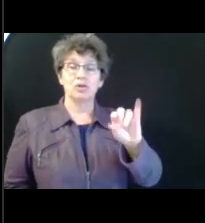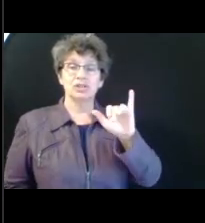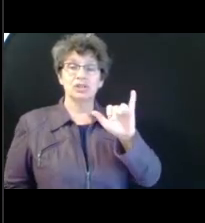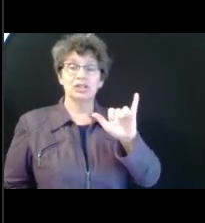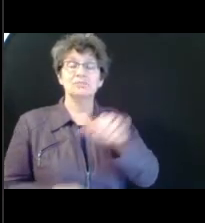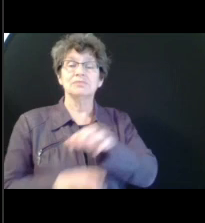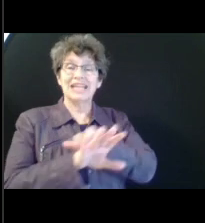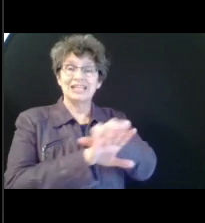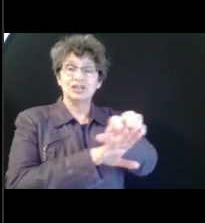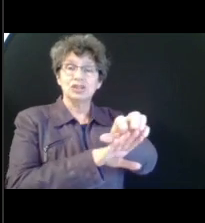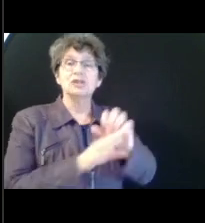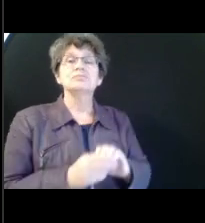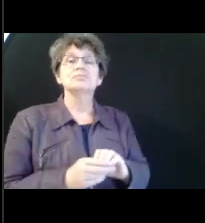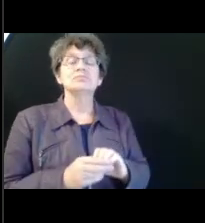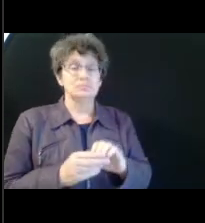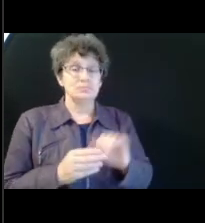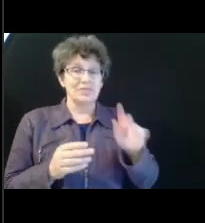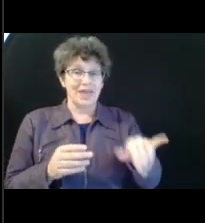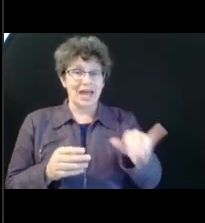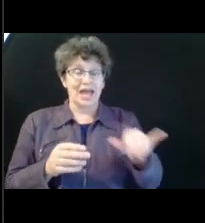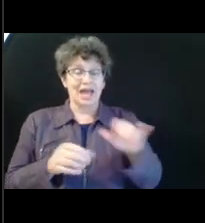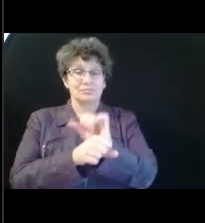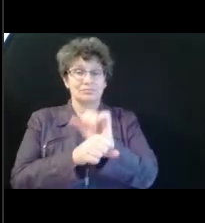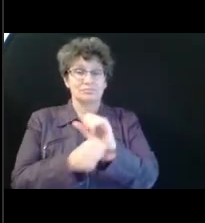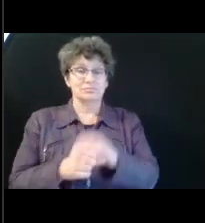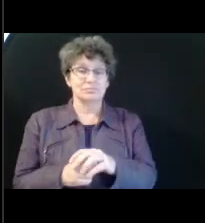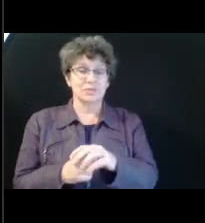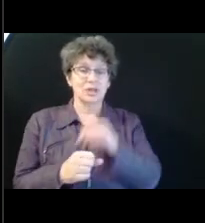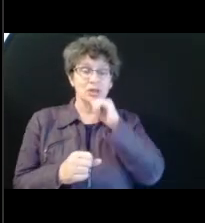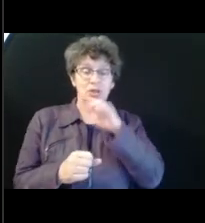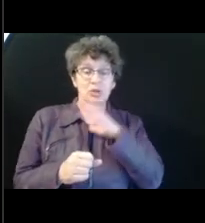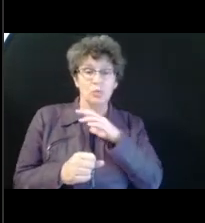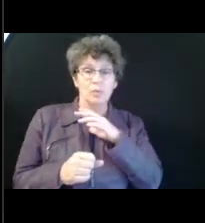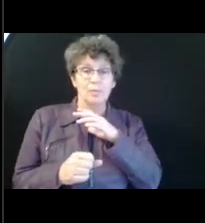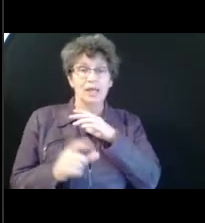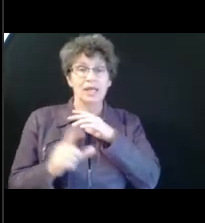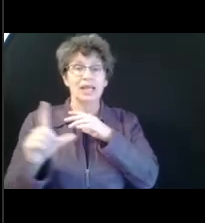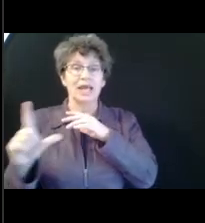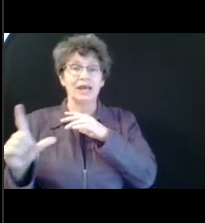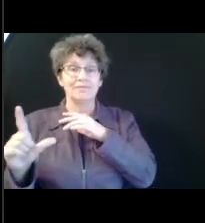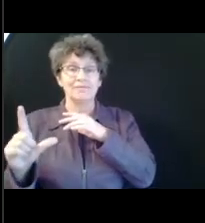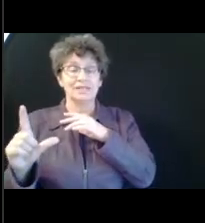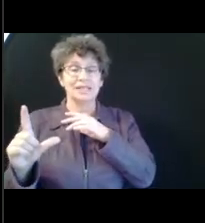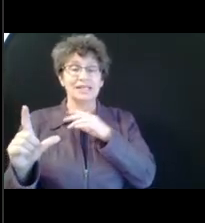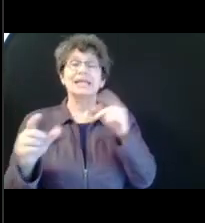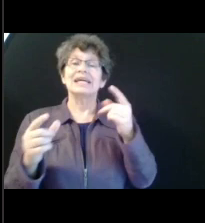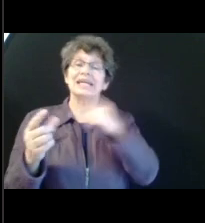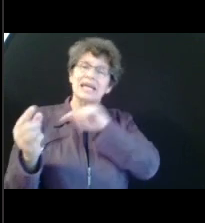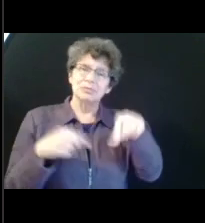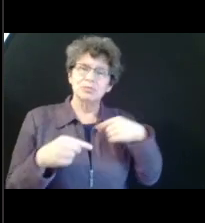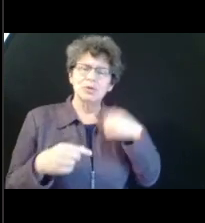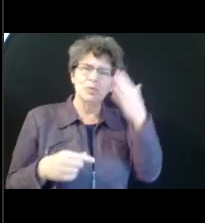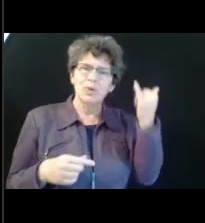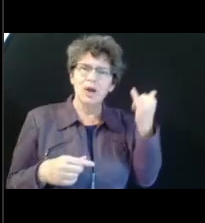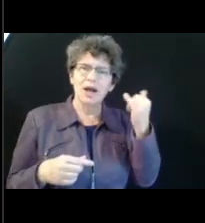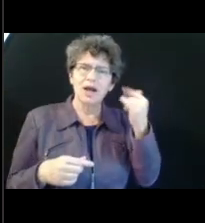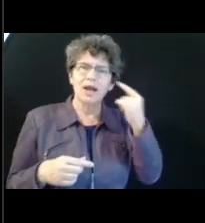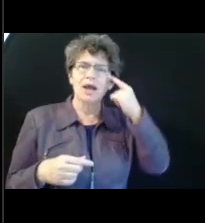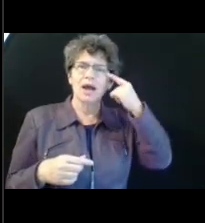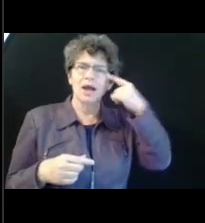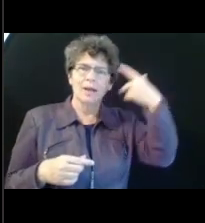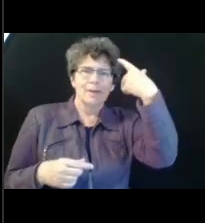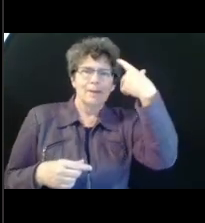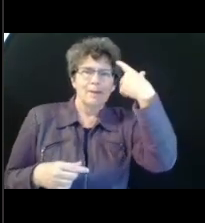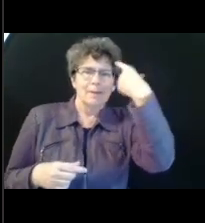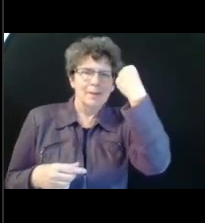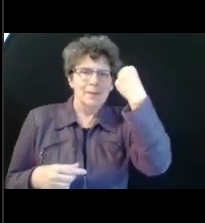the pandemic because I had to inject a kind of chemotherapy in her eye. I'm sure she didn't have it on her list